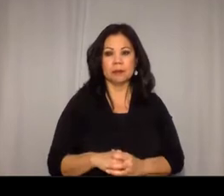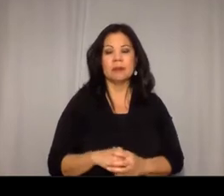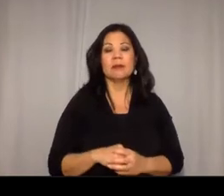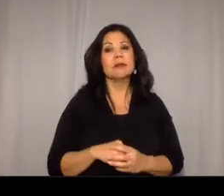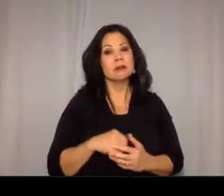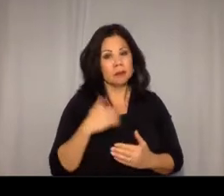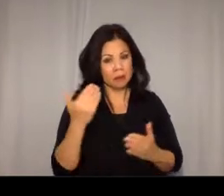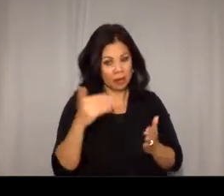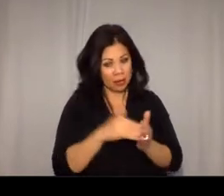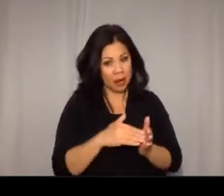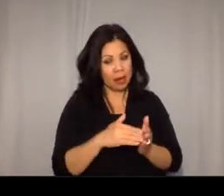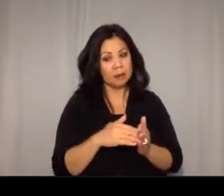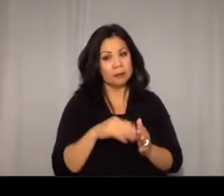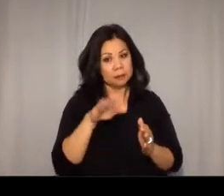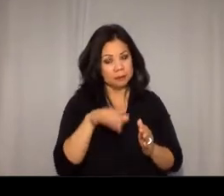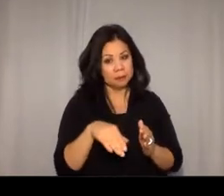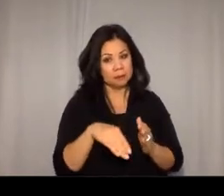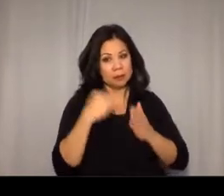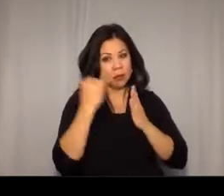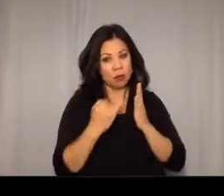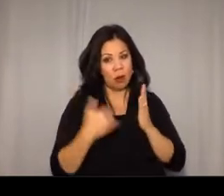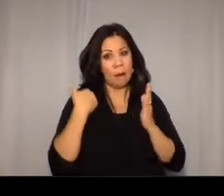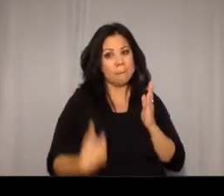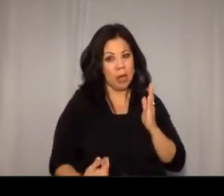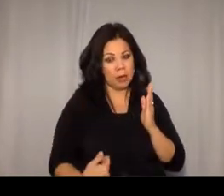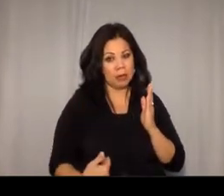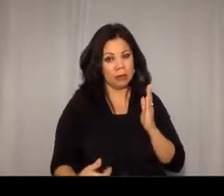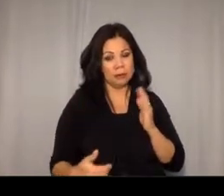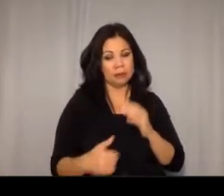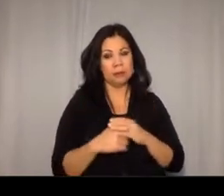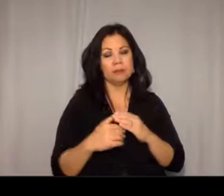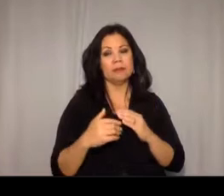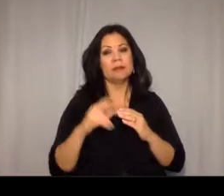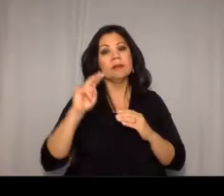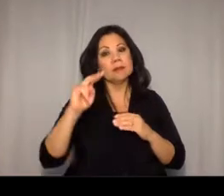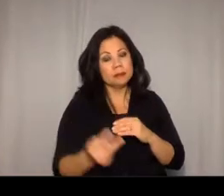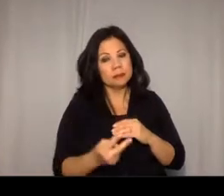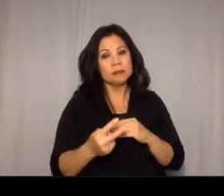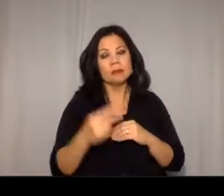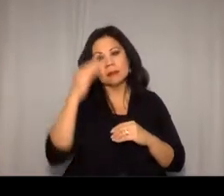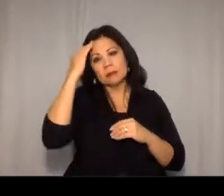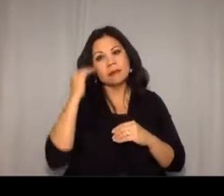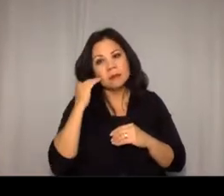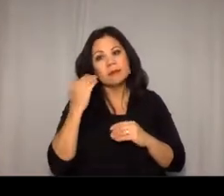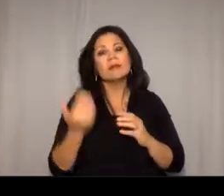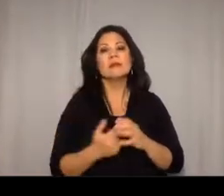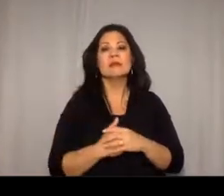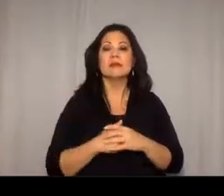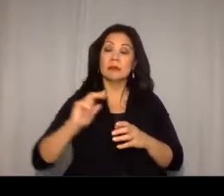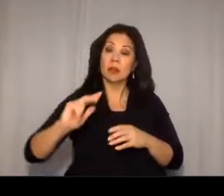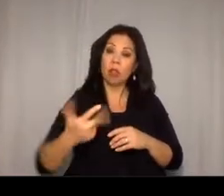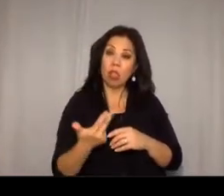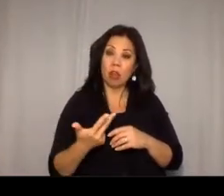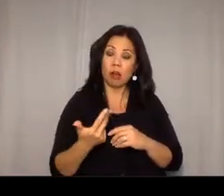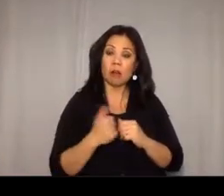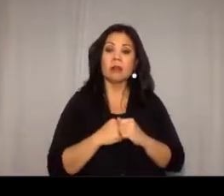first thing would be to draw your body. The second thing would be to draw the head. The